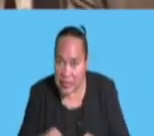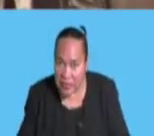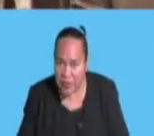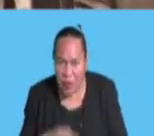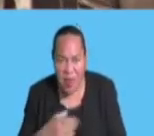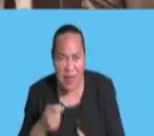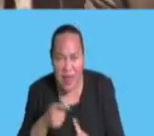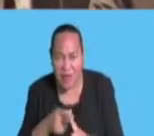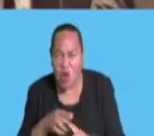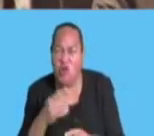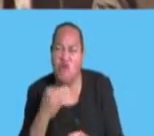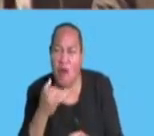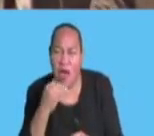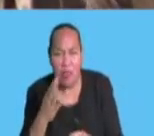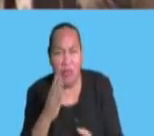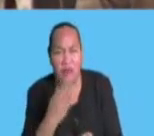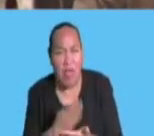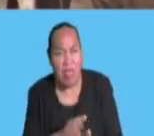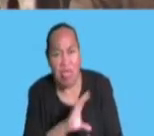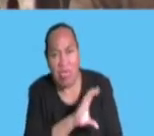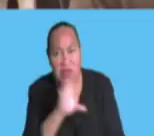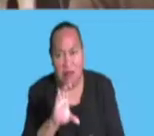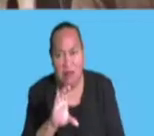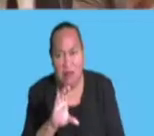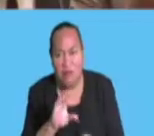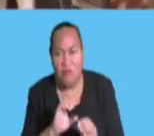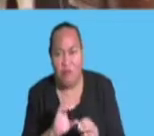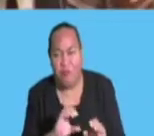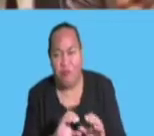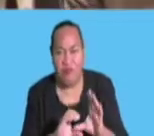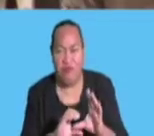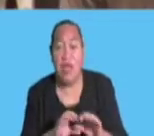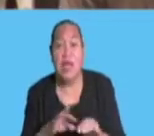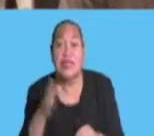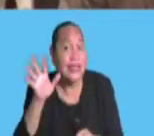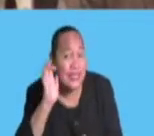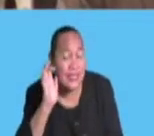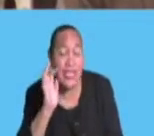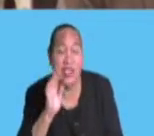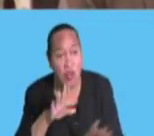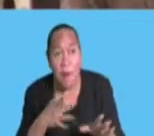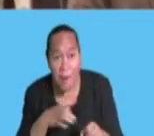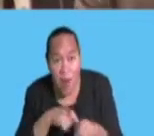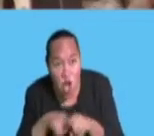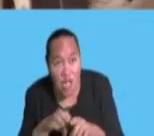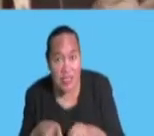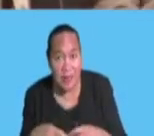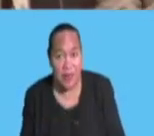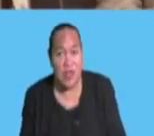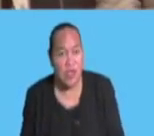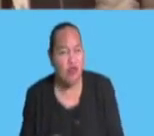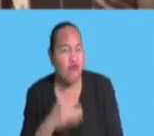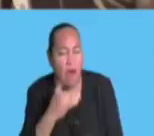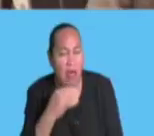there's too much fat in the budget. Either the targets are wrong, listen, you might learn something. Either the targets are wrong or there's too